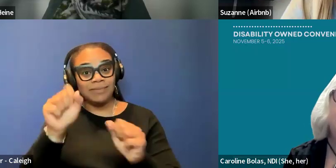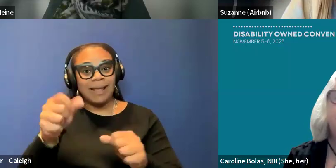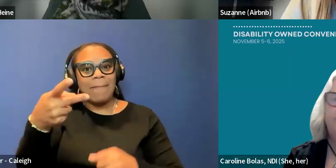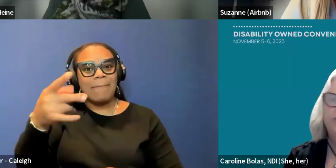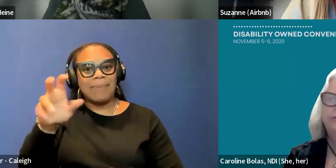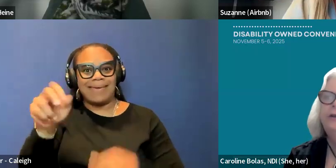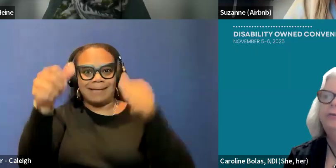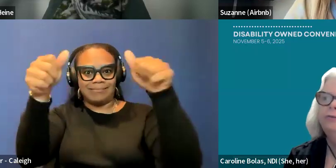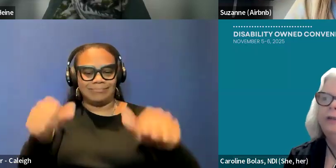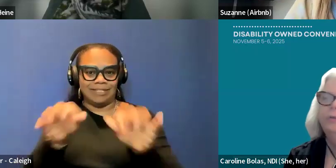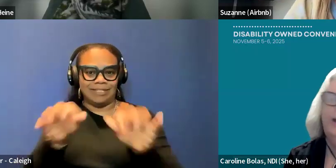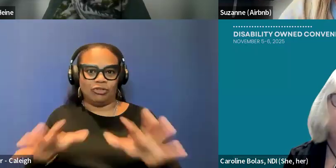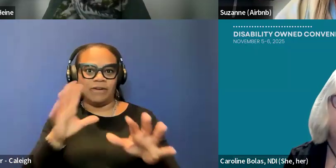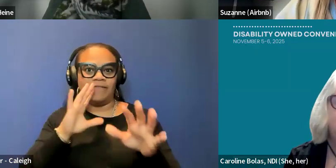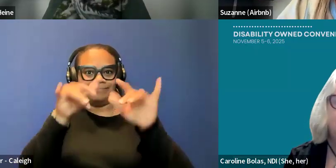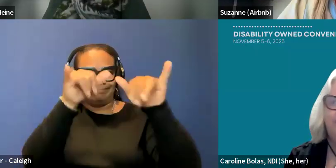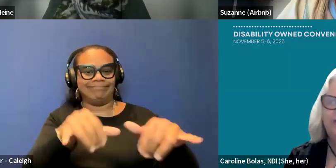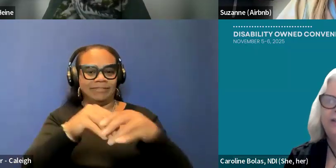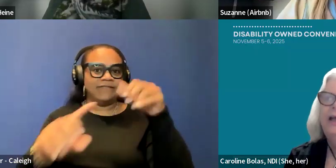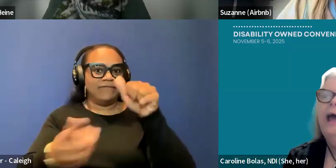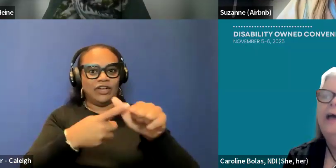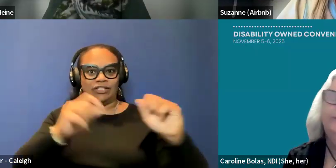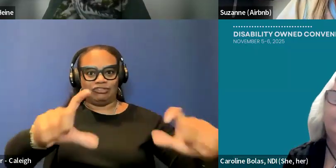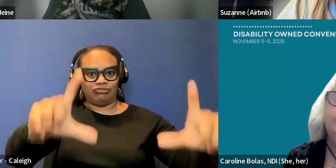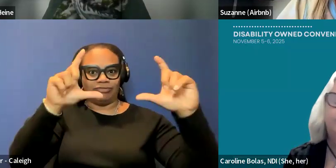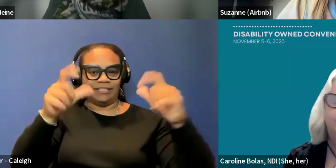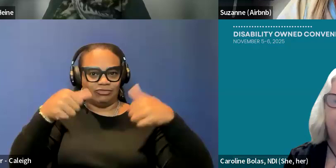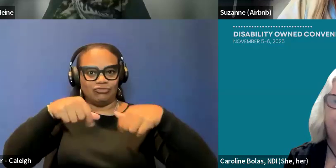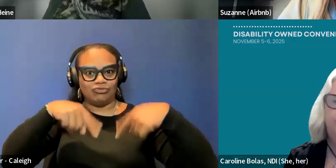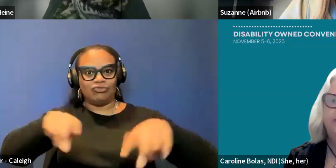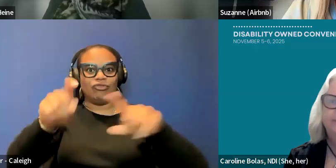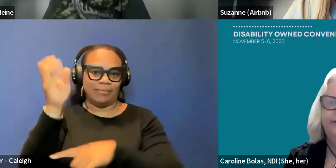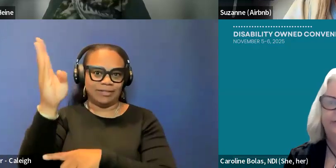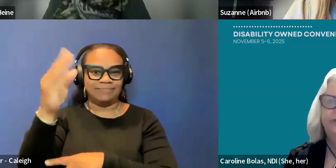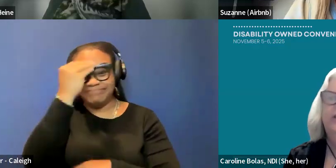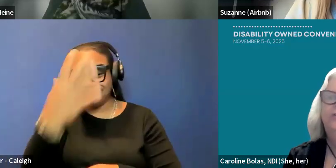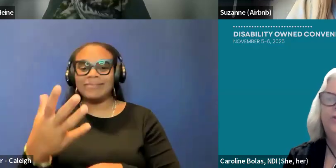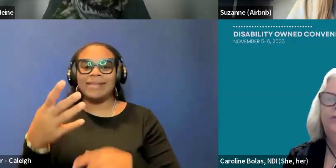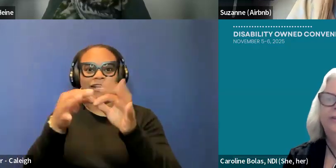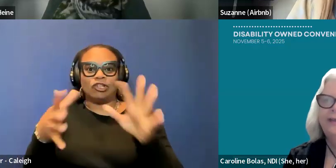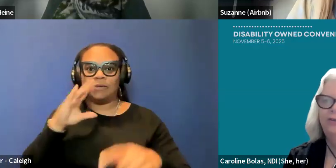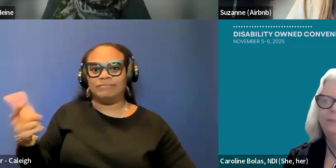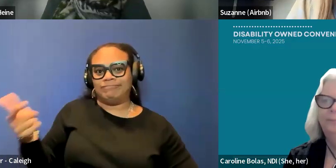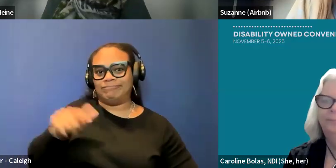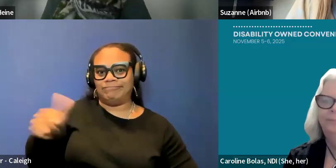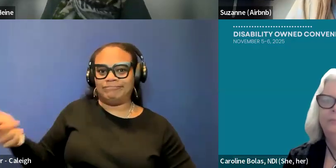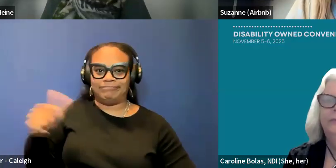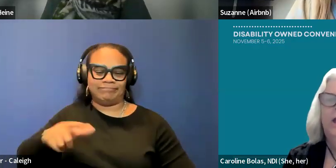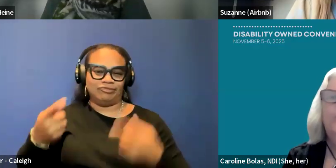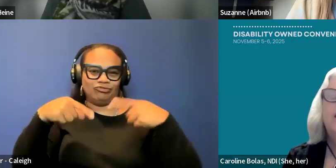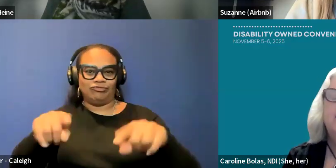they remain in the first video screen throughout the presentation, and they will be switching off between themselves during the